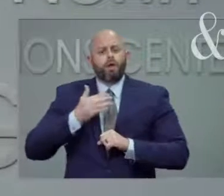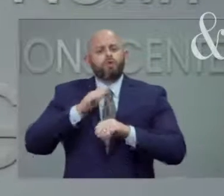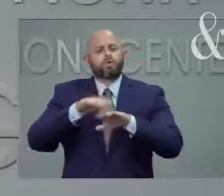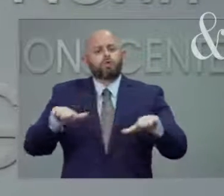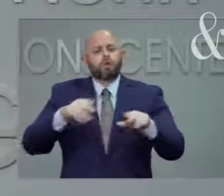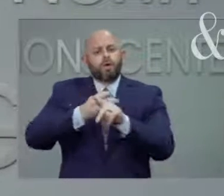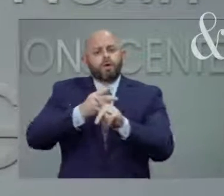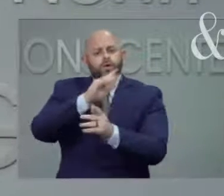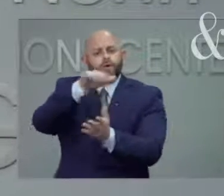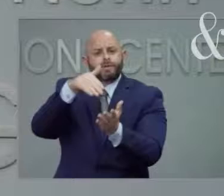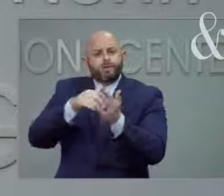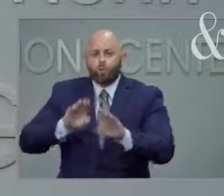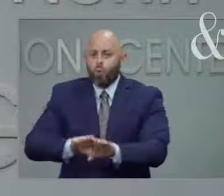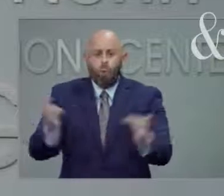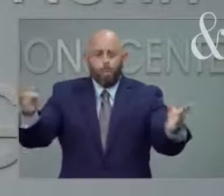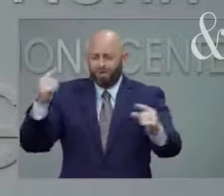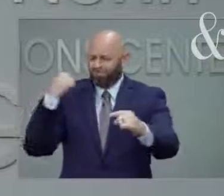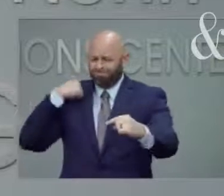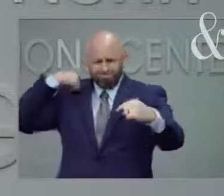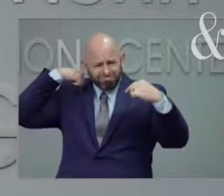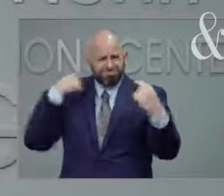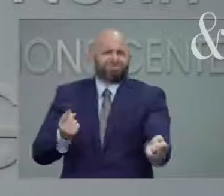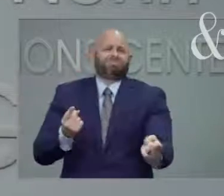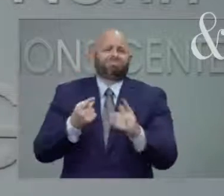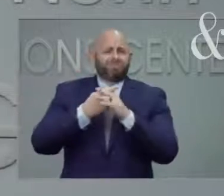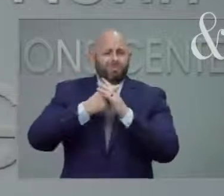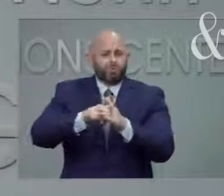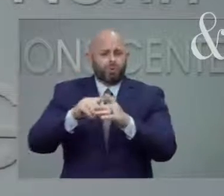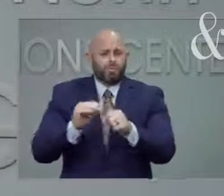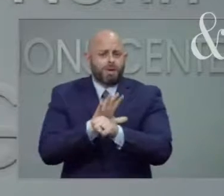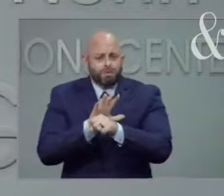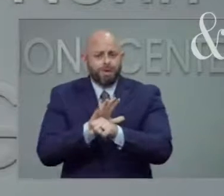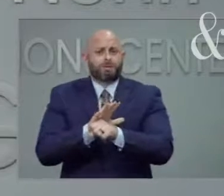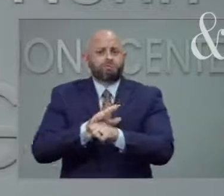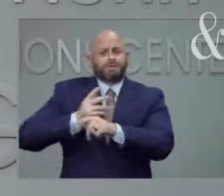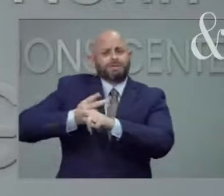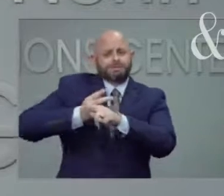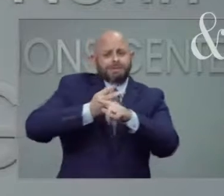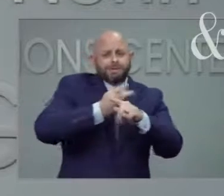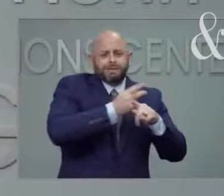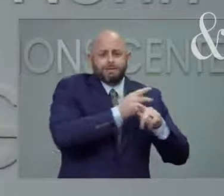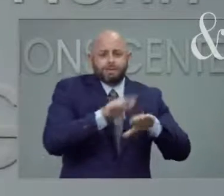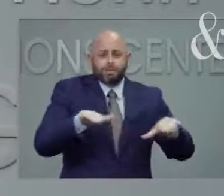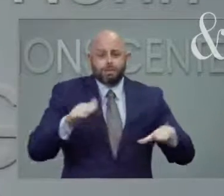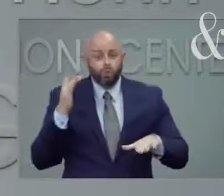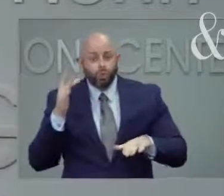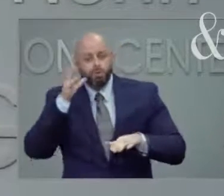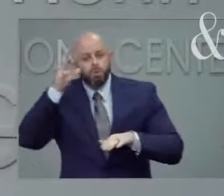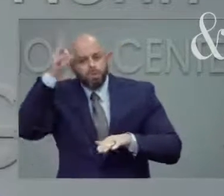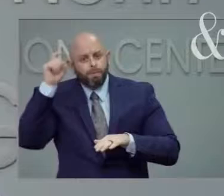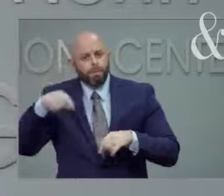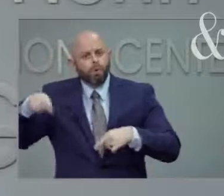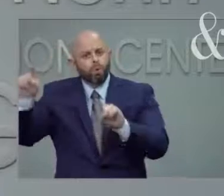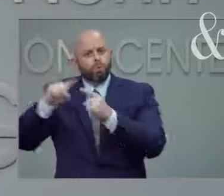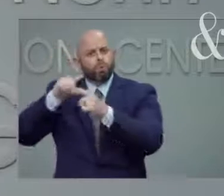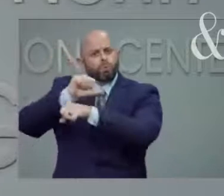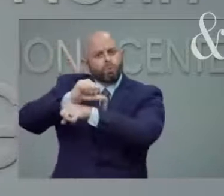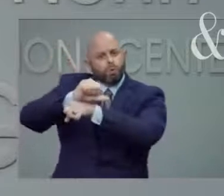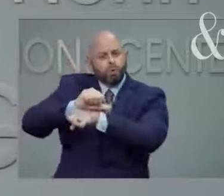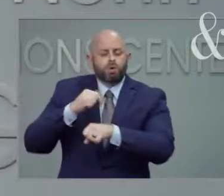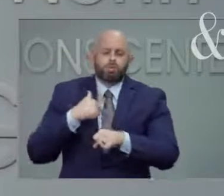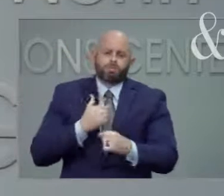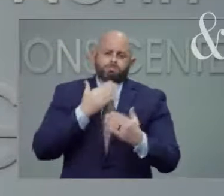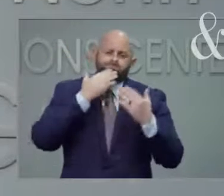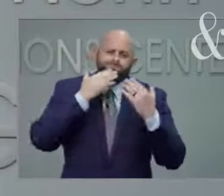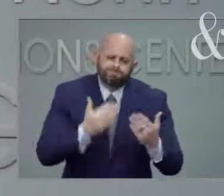have remained open since the beginning of this pandemic to care for children as parents went to their jobs. I am